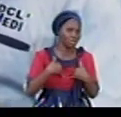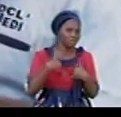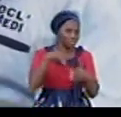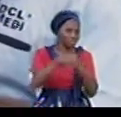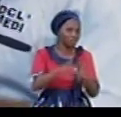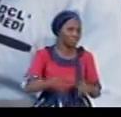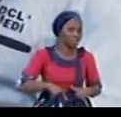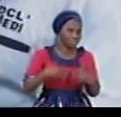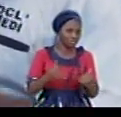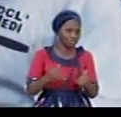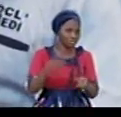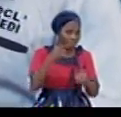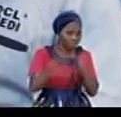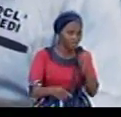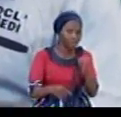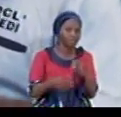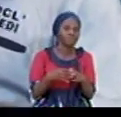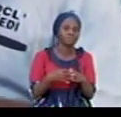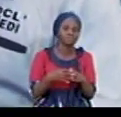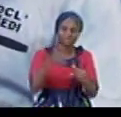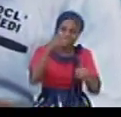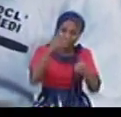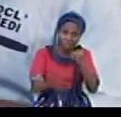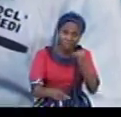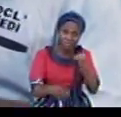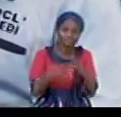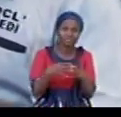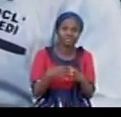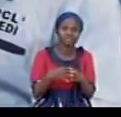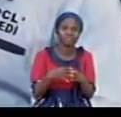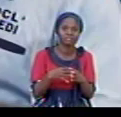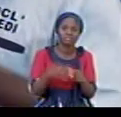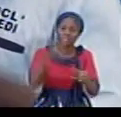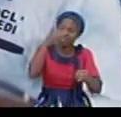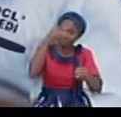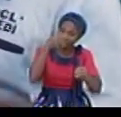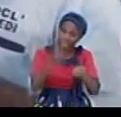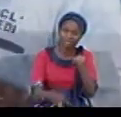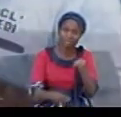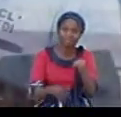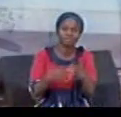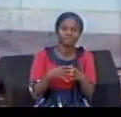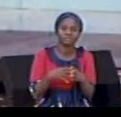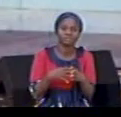life. Final, final, final,